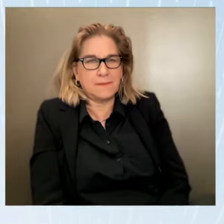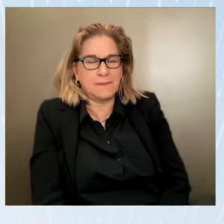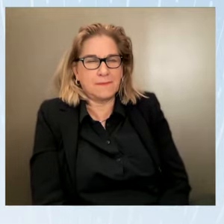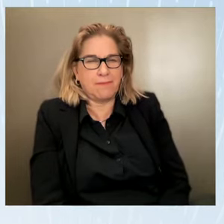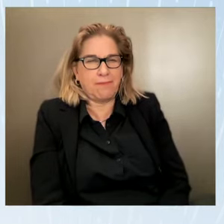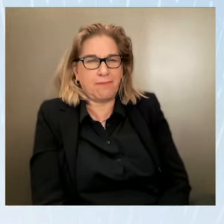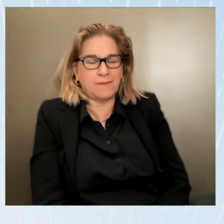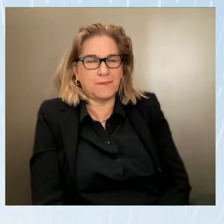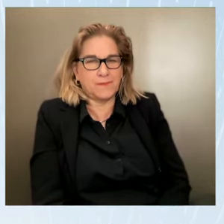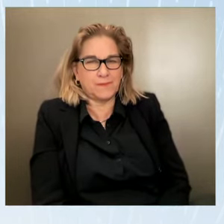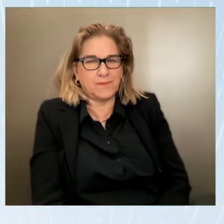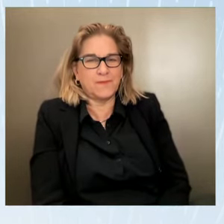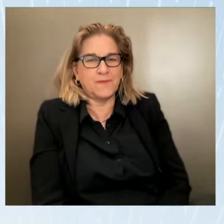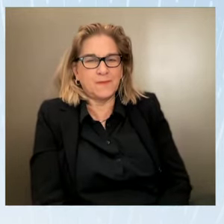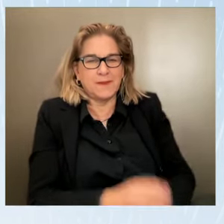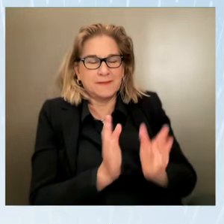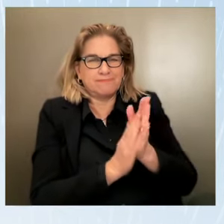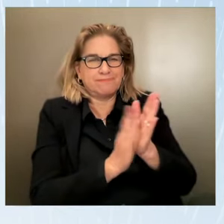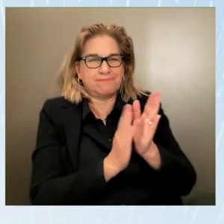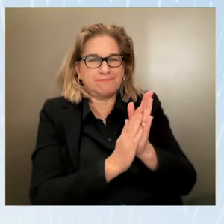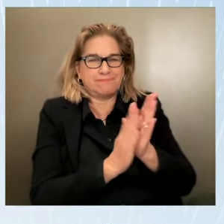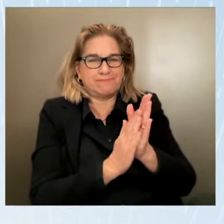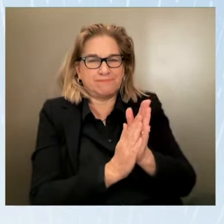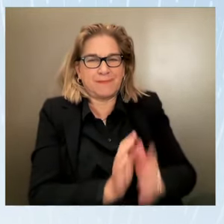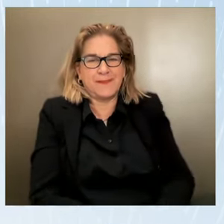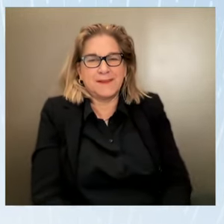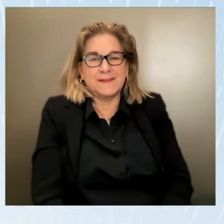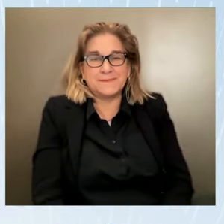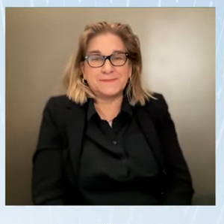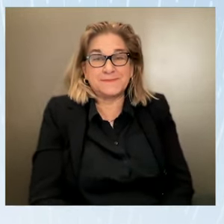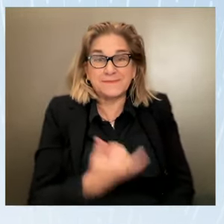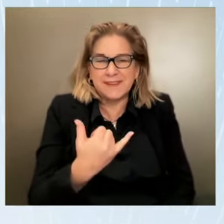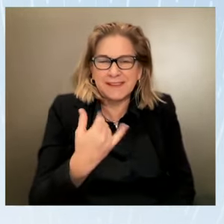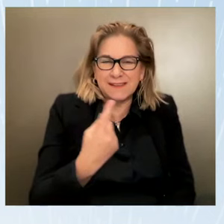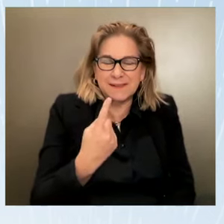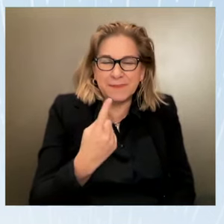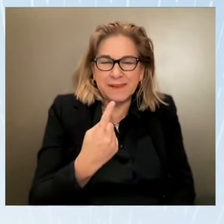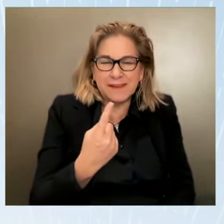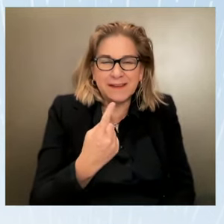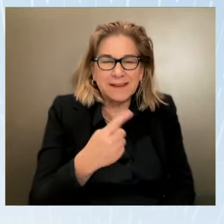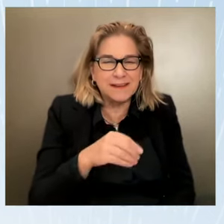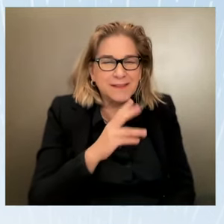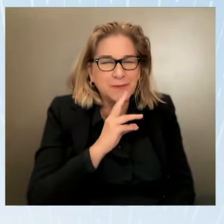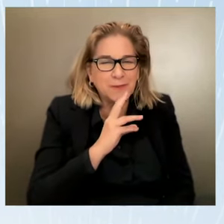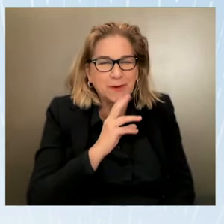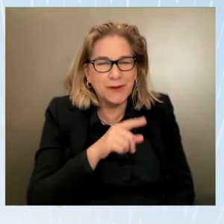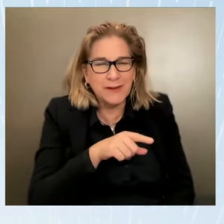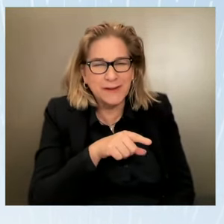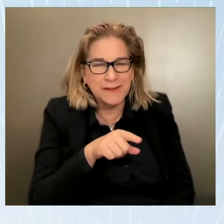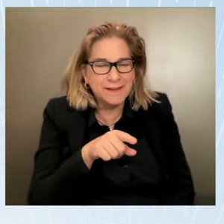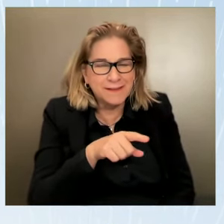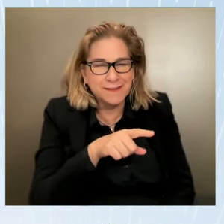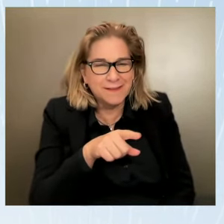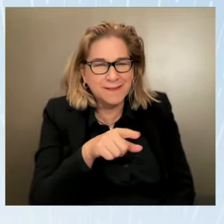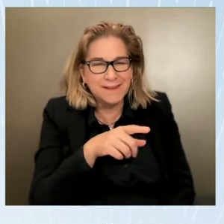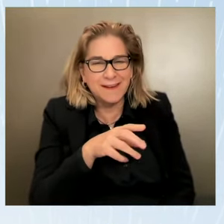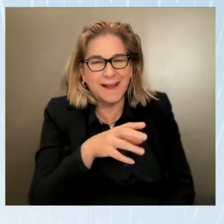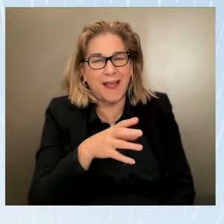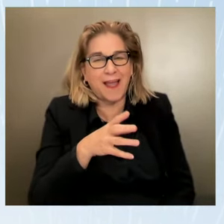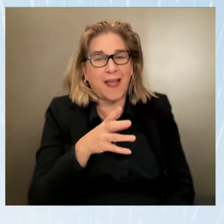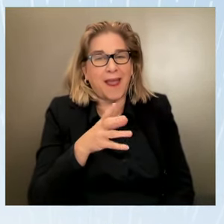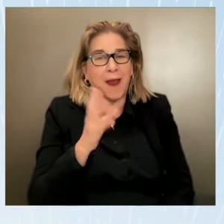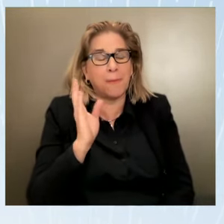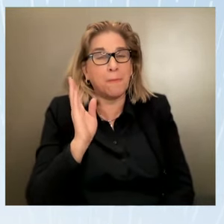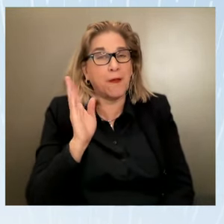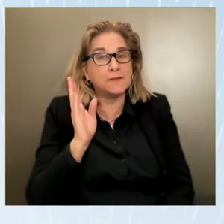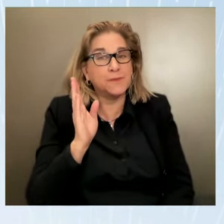So there's clearly something in the water, because also hailing from Baltimore is Mercy Medical Center and their Blue Dot